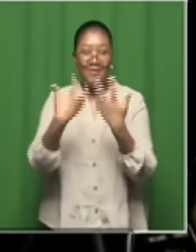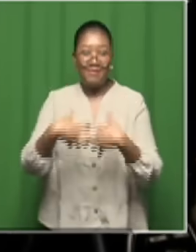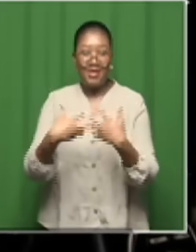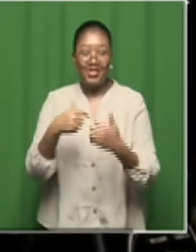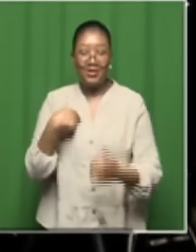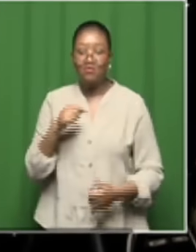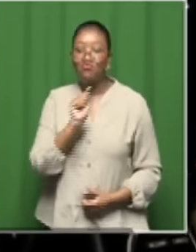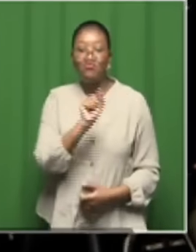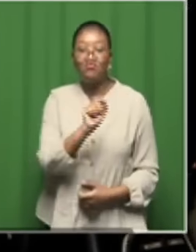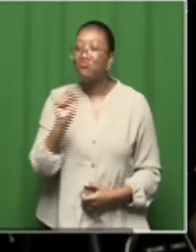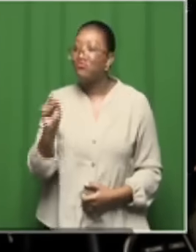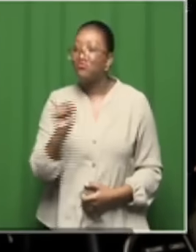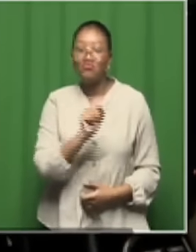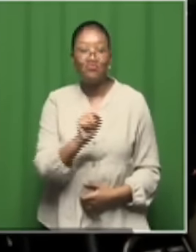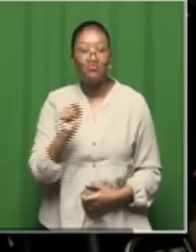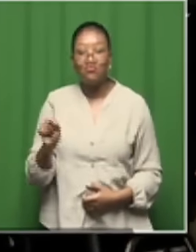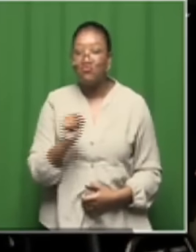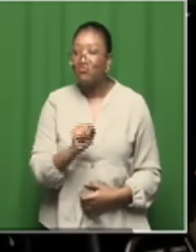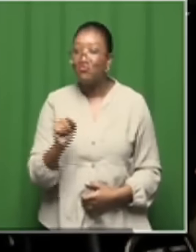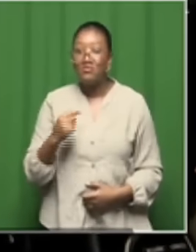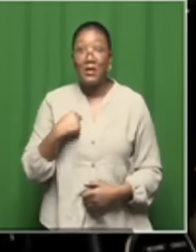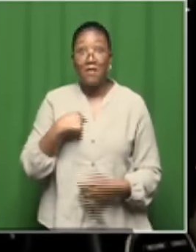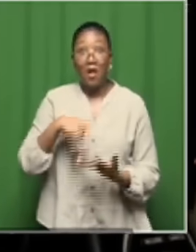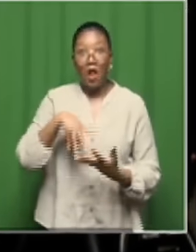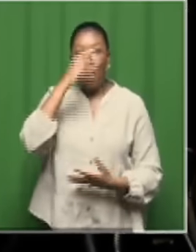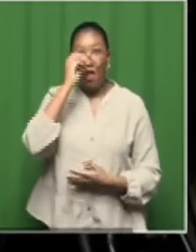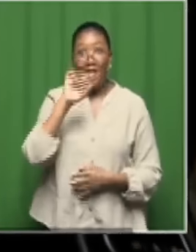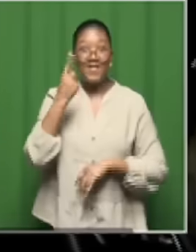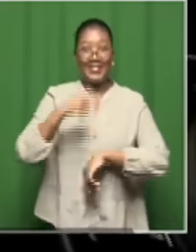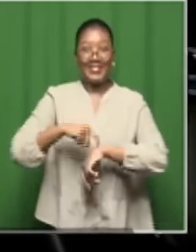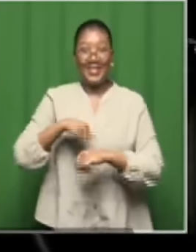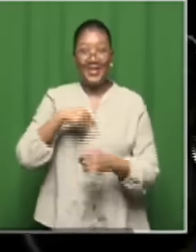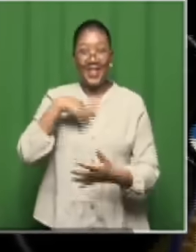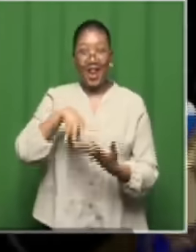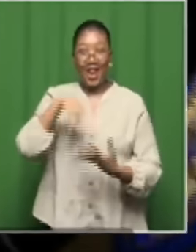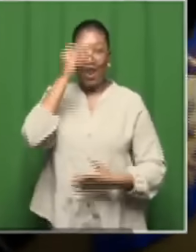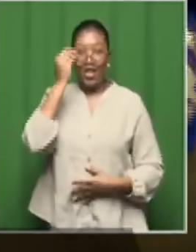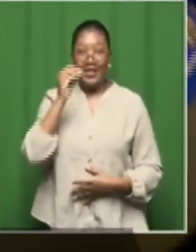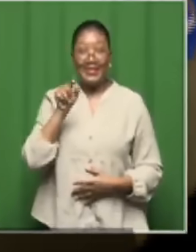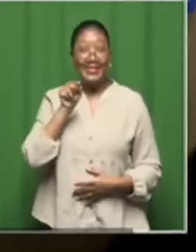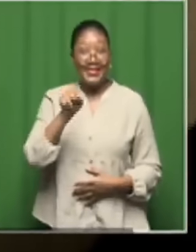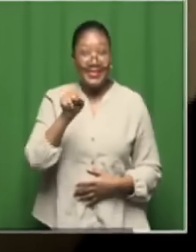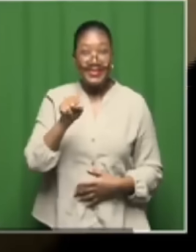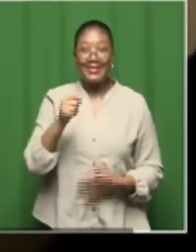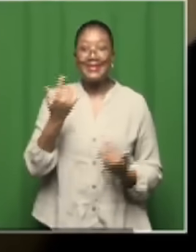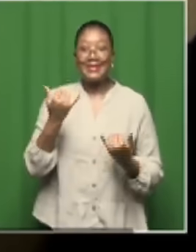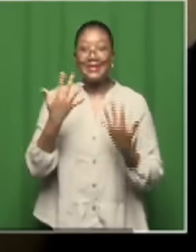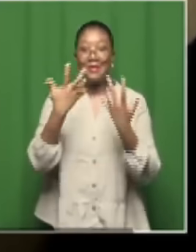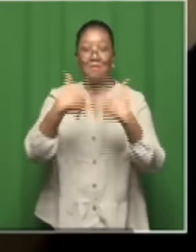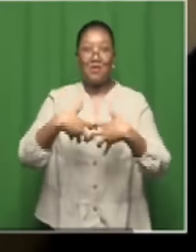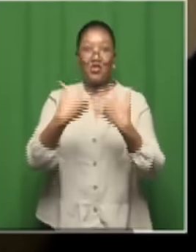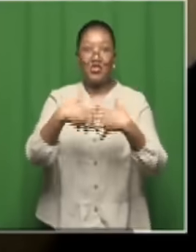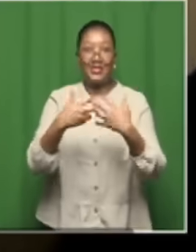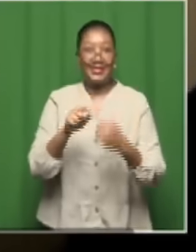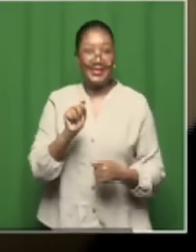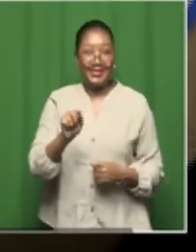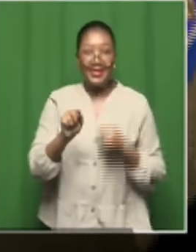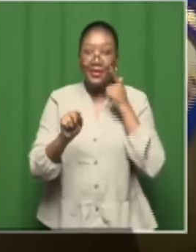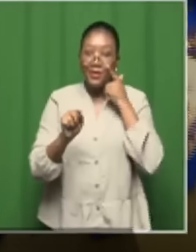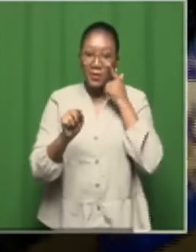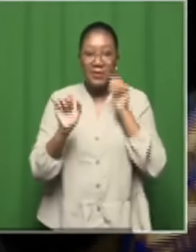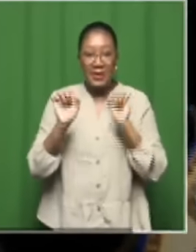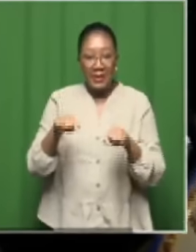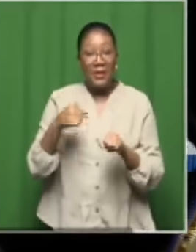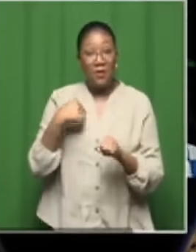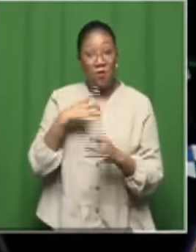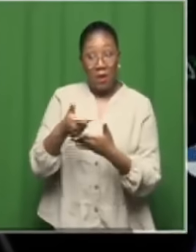it because I'm about to learn about it for the first time as well. But this is the machine that basically is what we are going to be